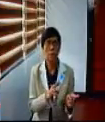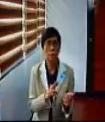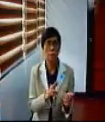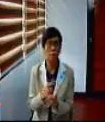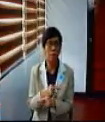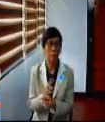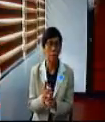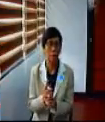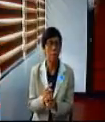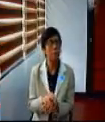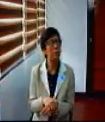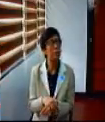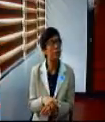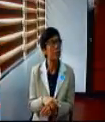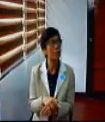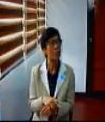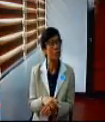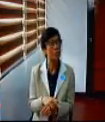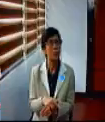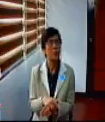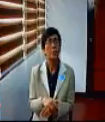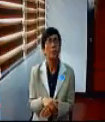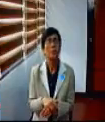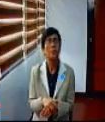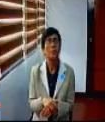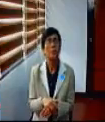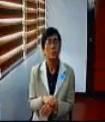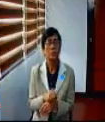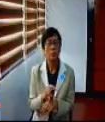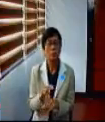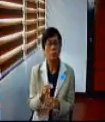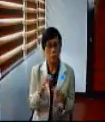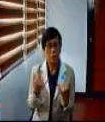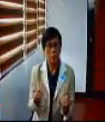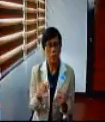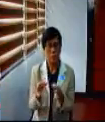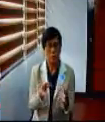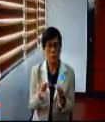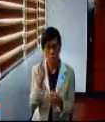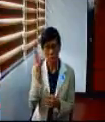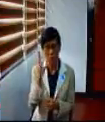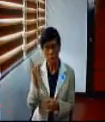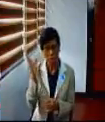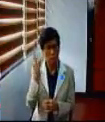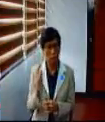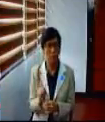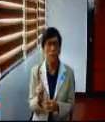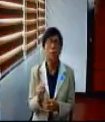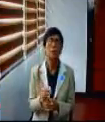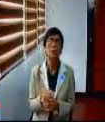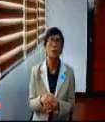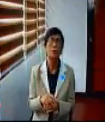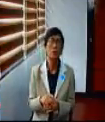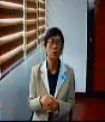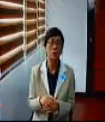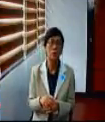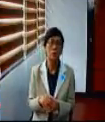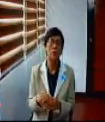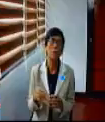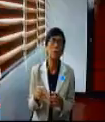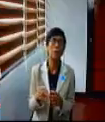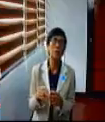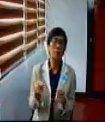guiding principles quite unique. And I shall explain the uniqueness in a moment. This,